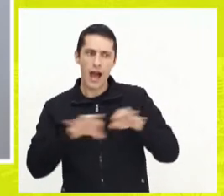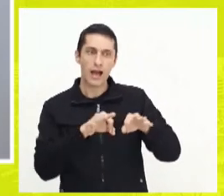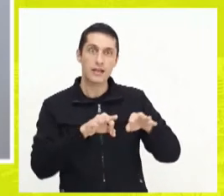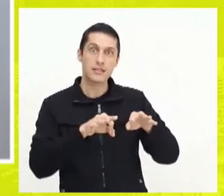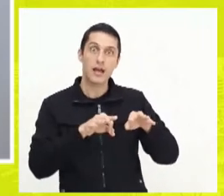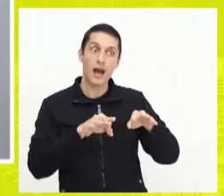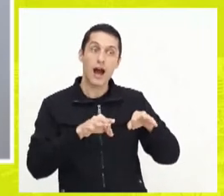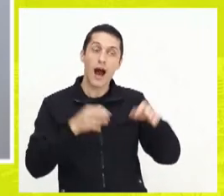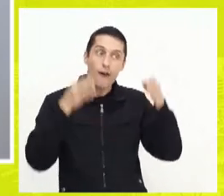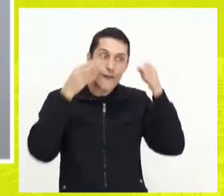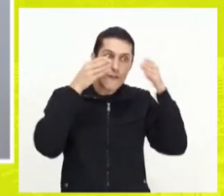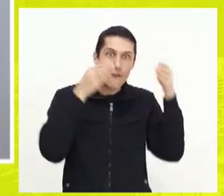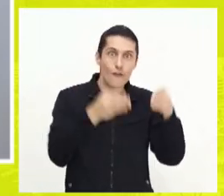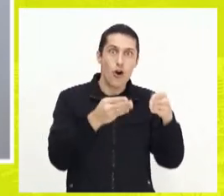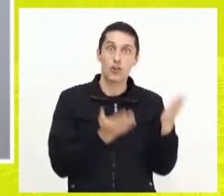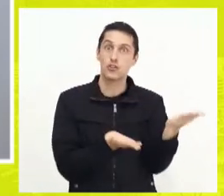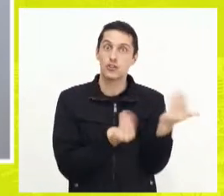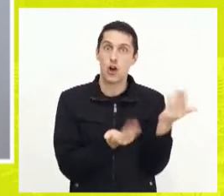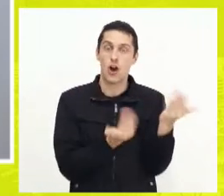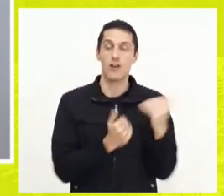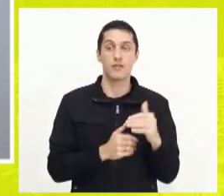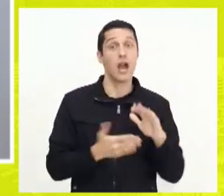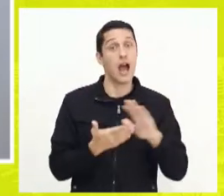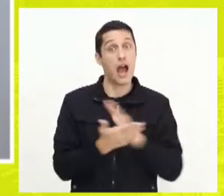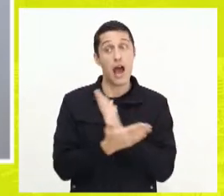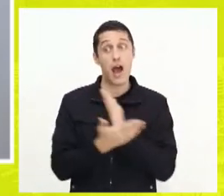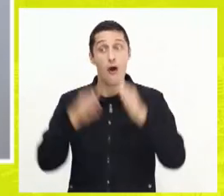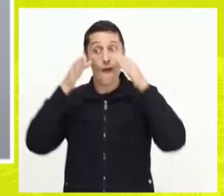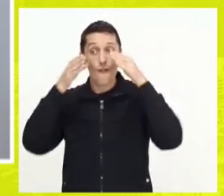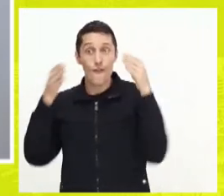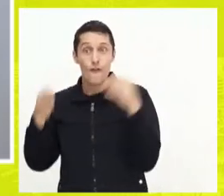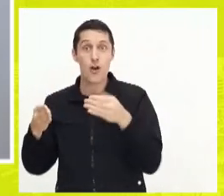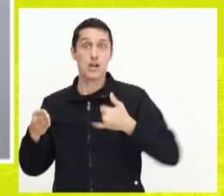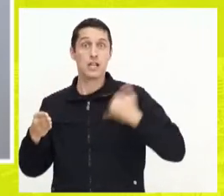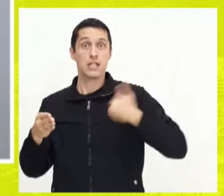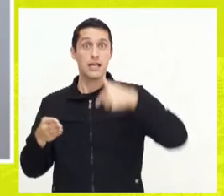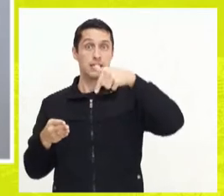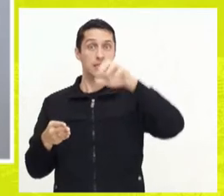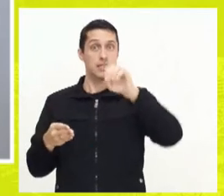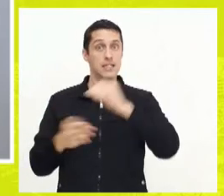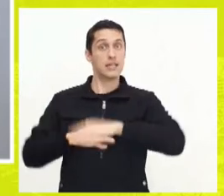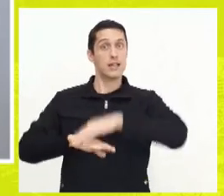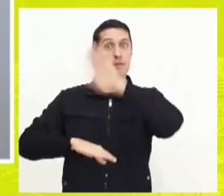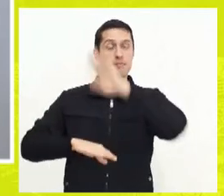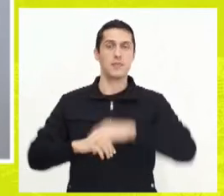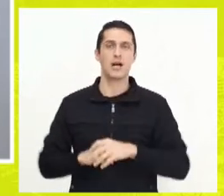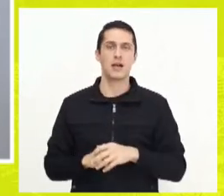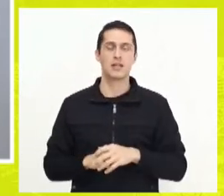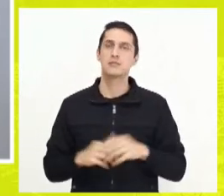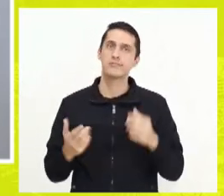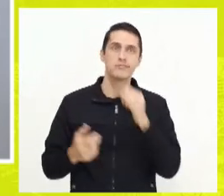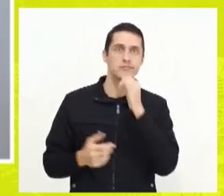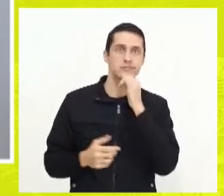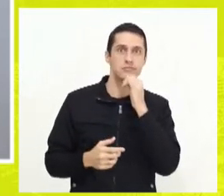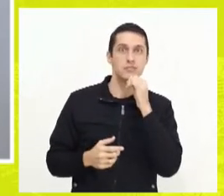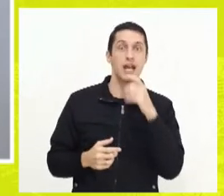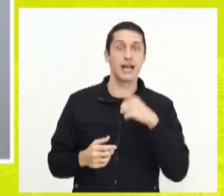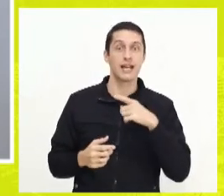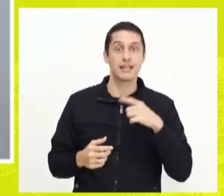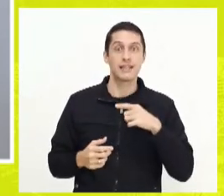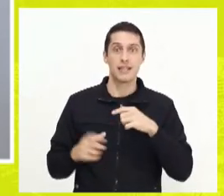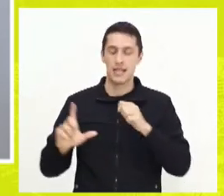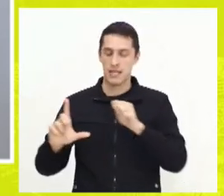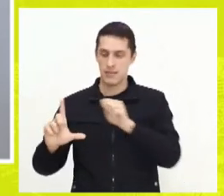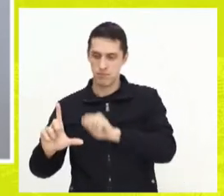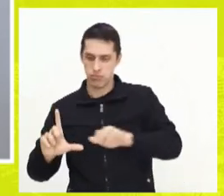people or those over the age of 70. facebook implemented a few things with their interface